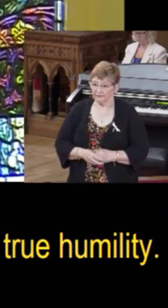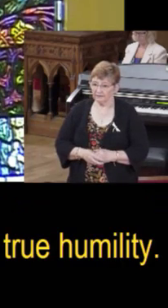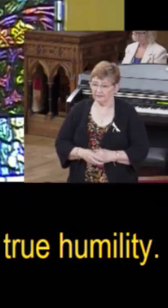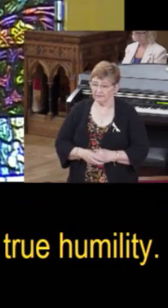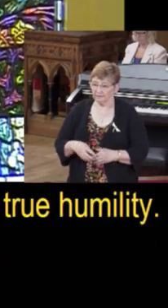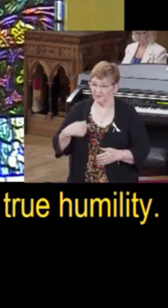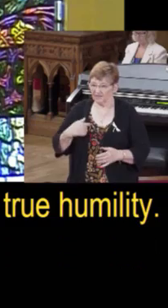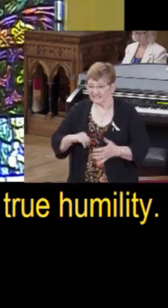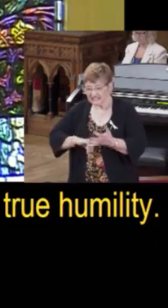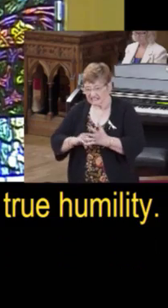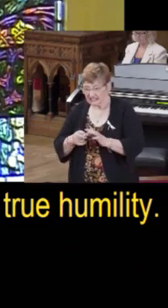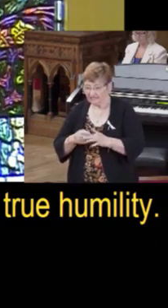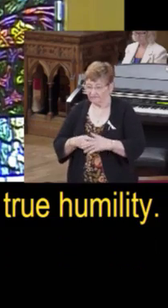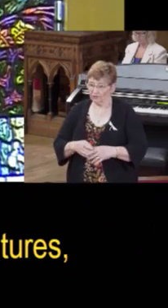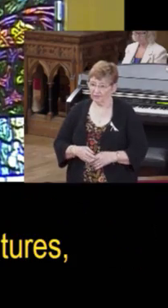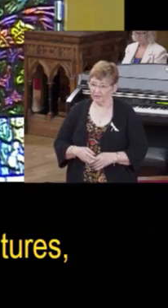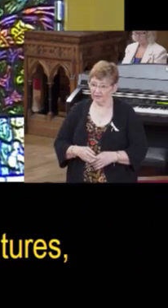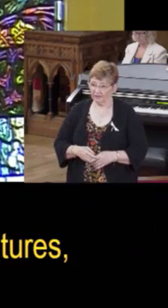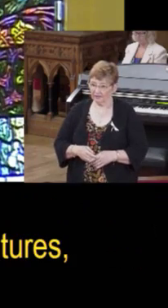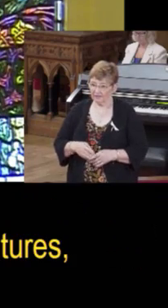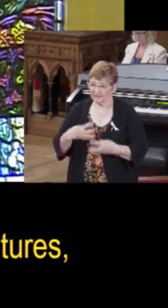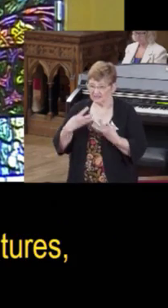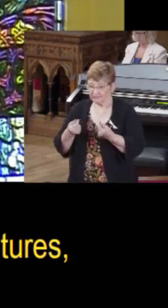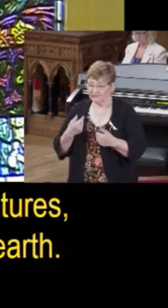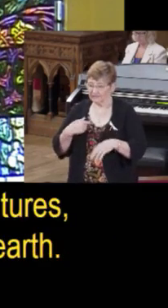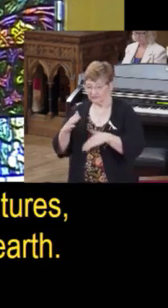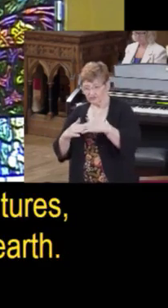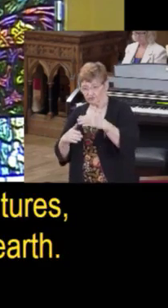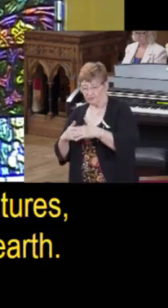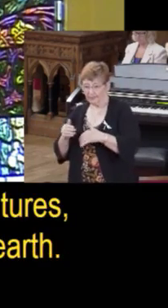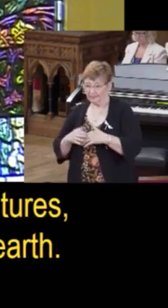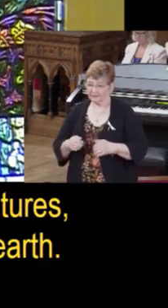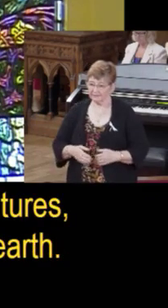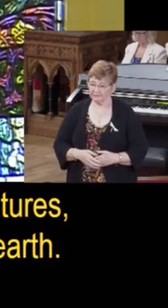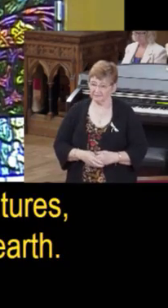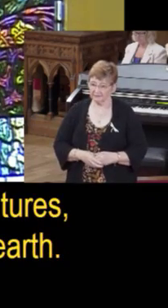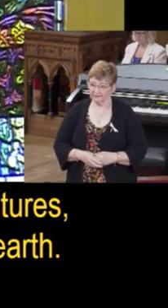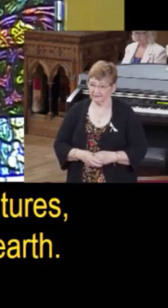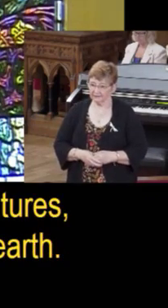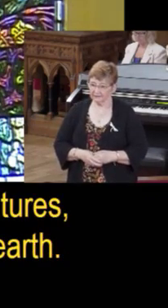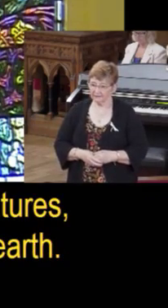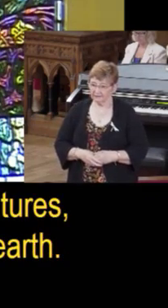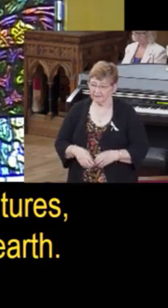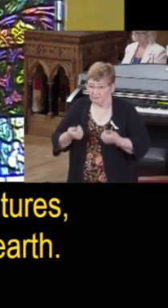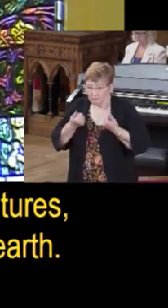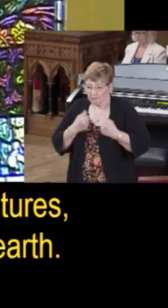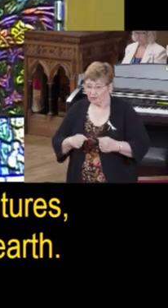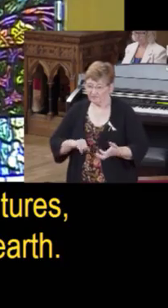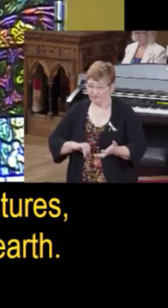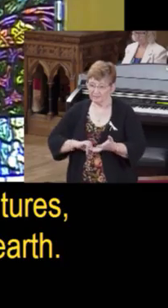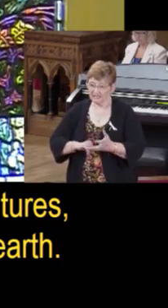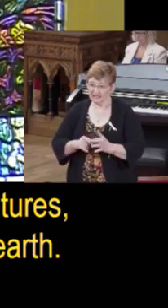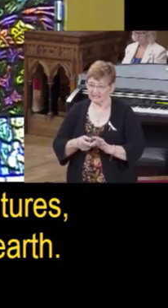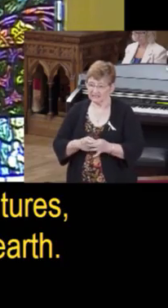We are sinful, unworthy creatures, formed from the dust of the